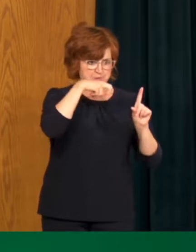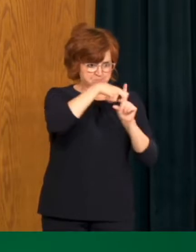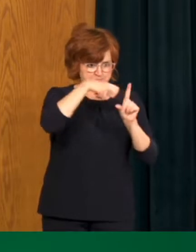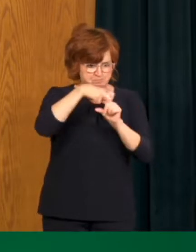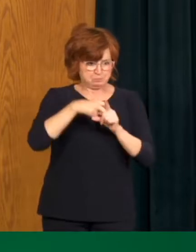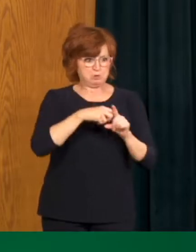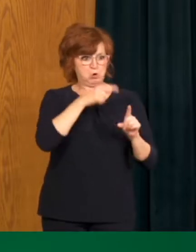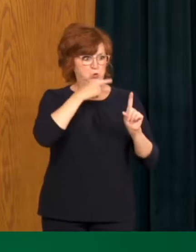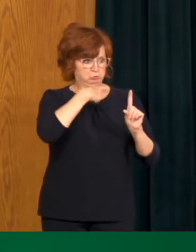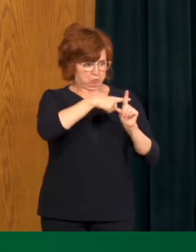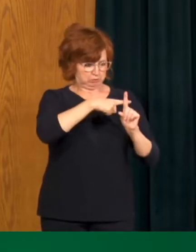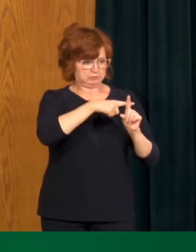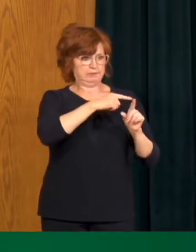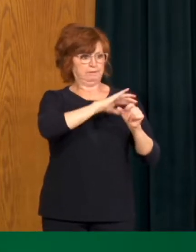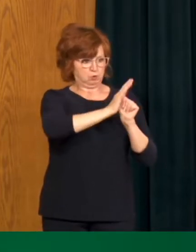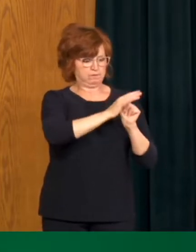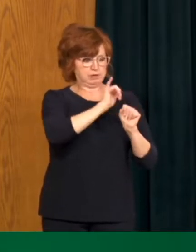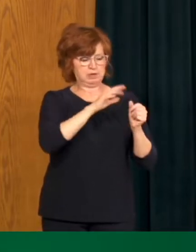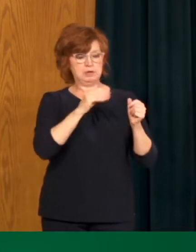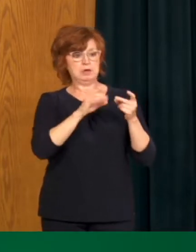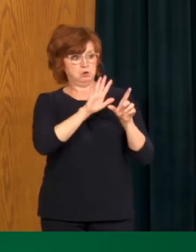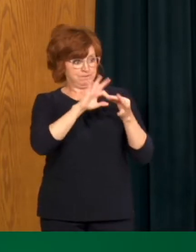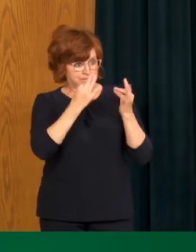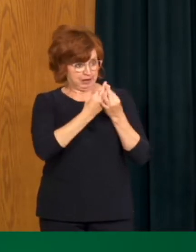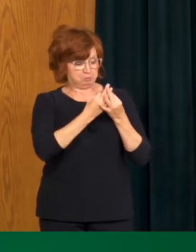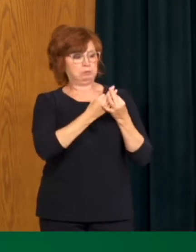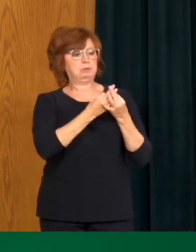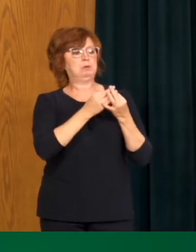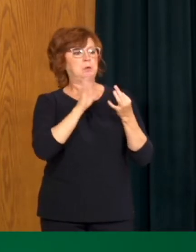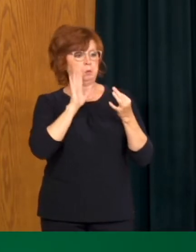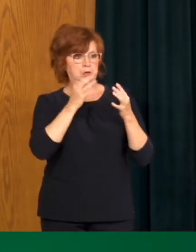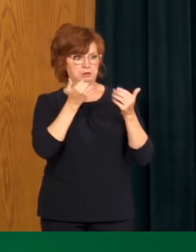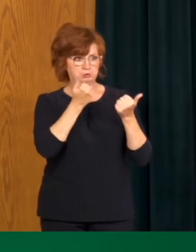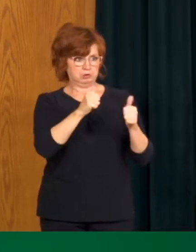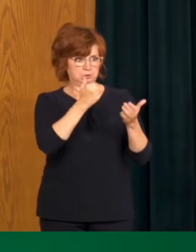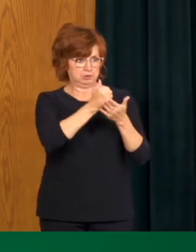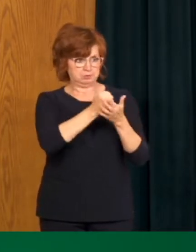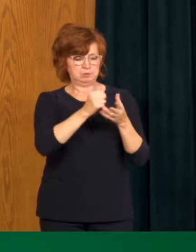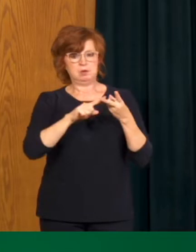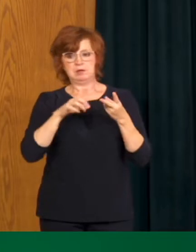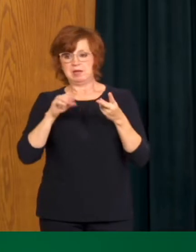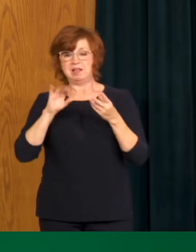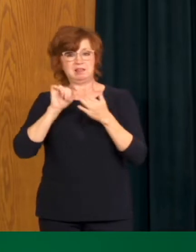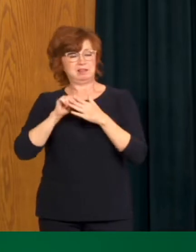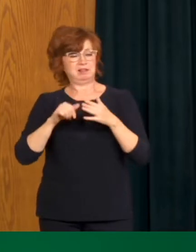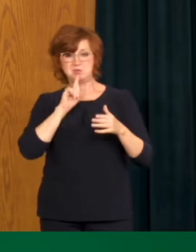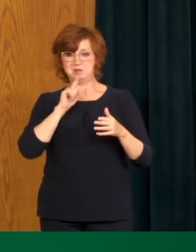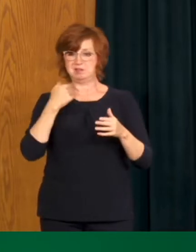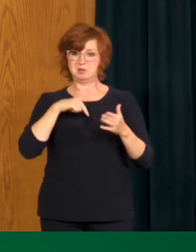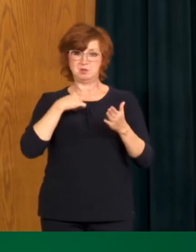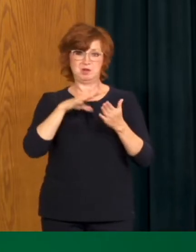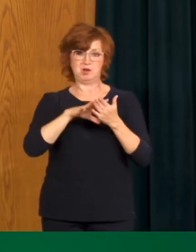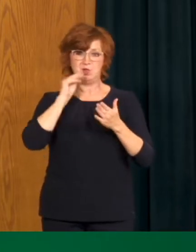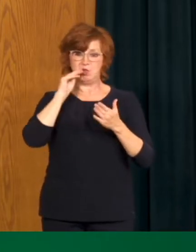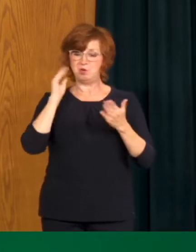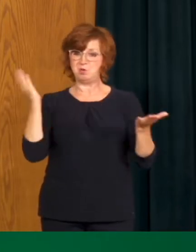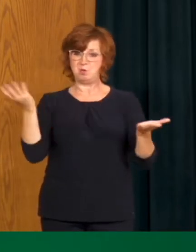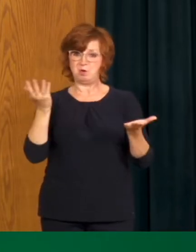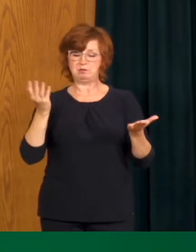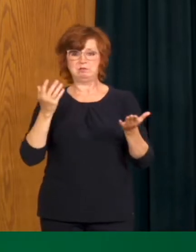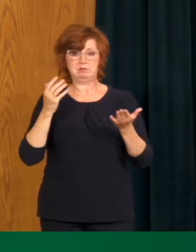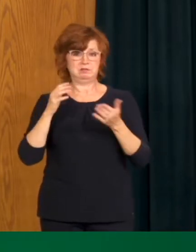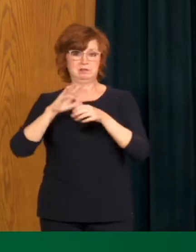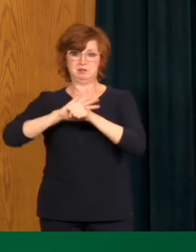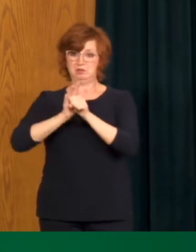need to self-isolate. This outbreak is a reminder that the virus has not gone away, and once it starts to spread, it can spread